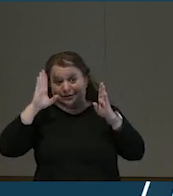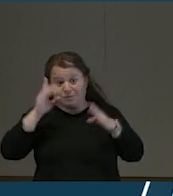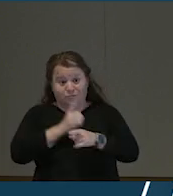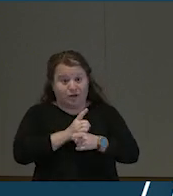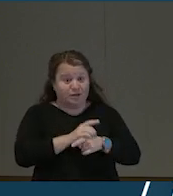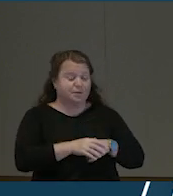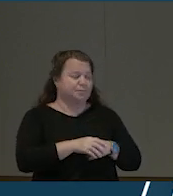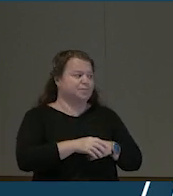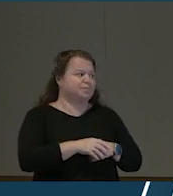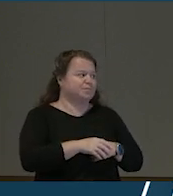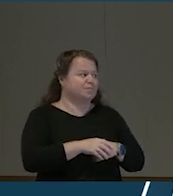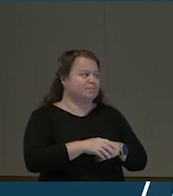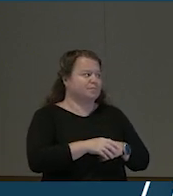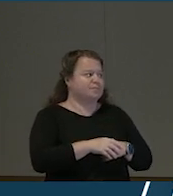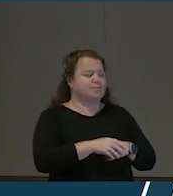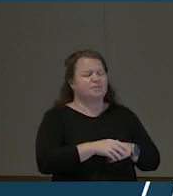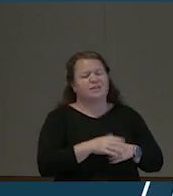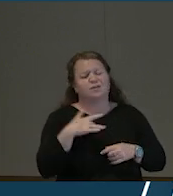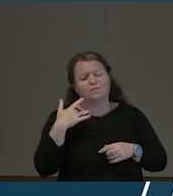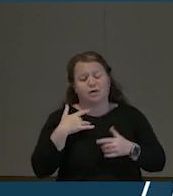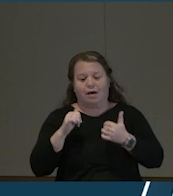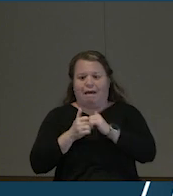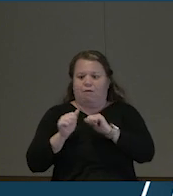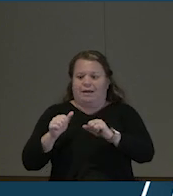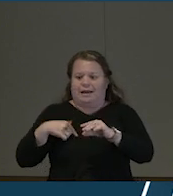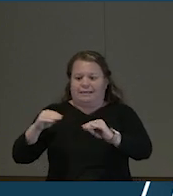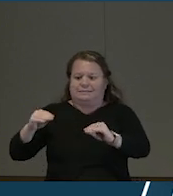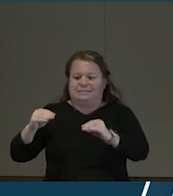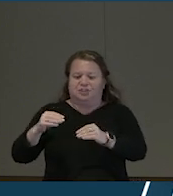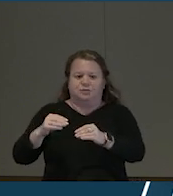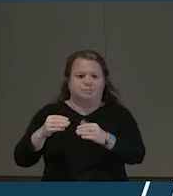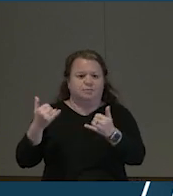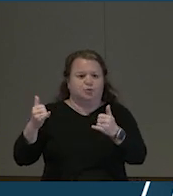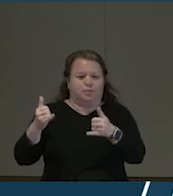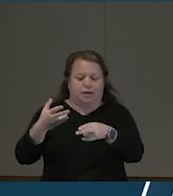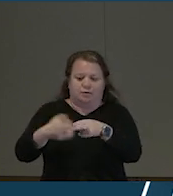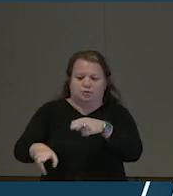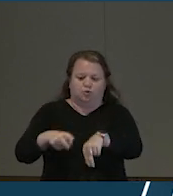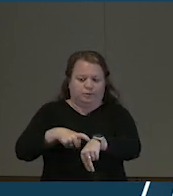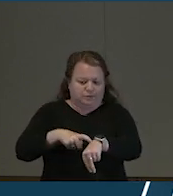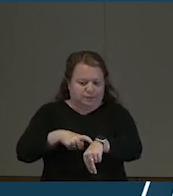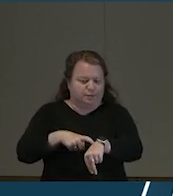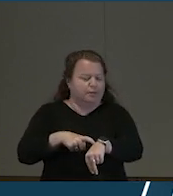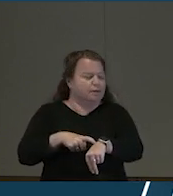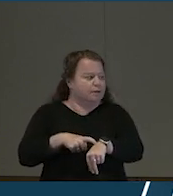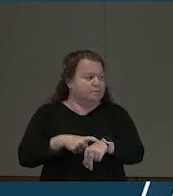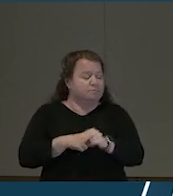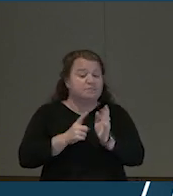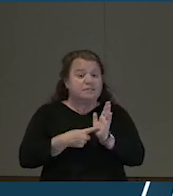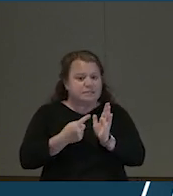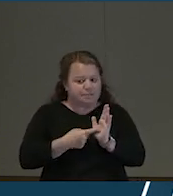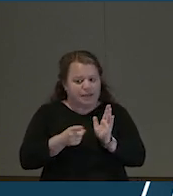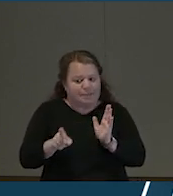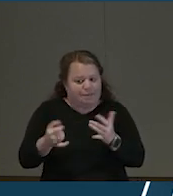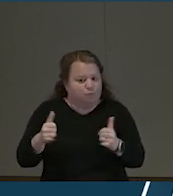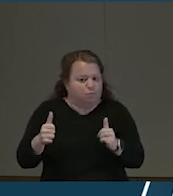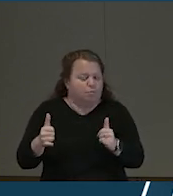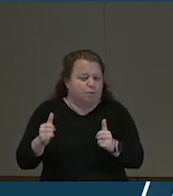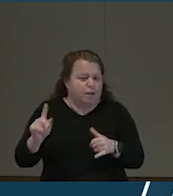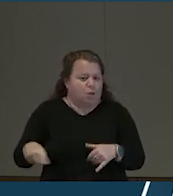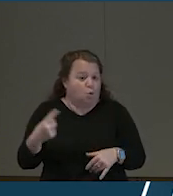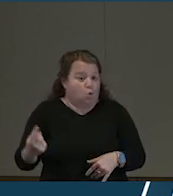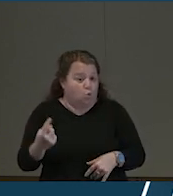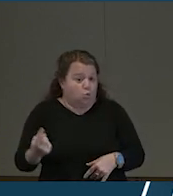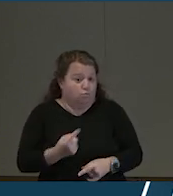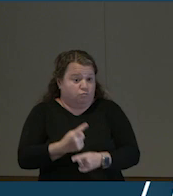then you're asking yourself, okay, well, how can I teach them that we're going to play for just a specific period of time, and they sometimes are going to have to play by themselves,